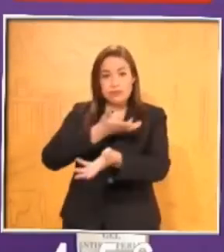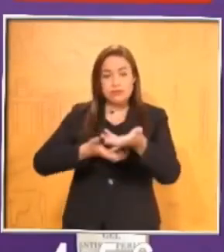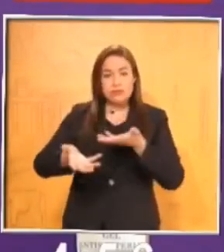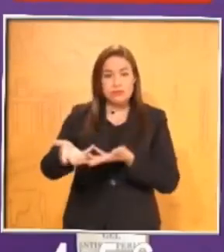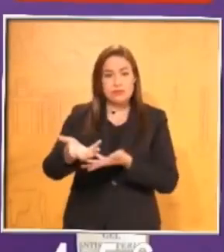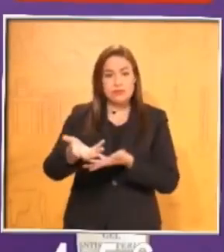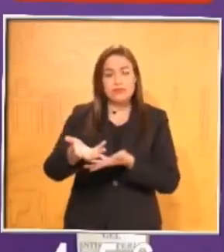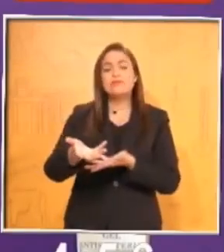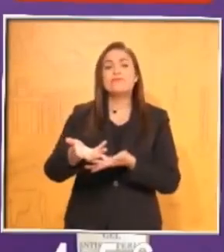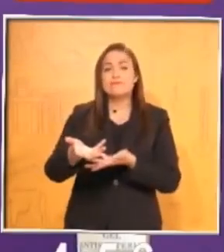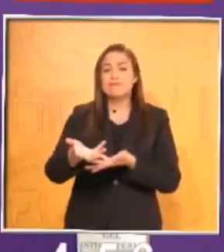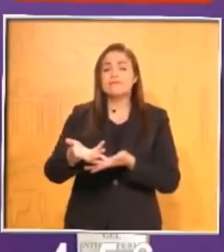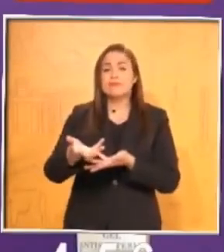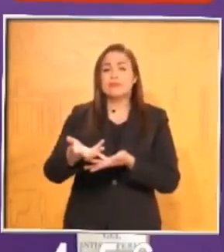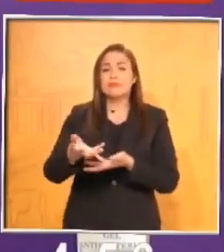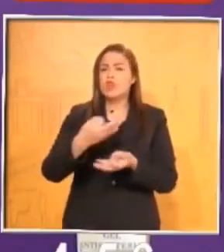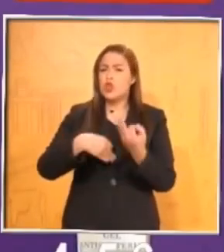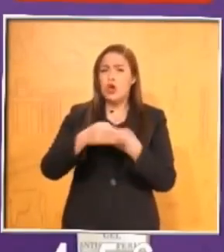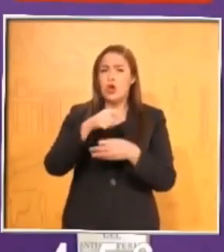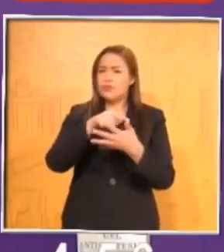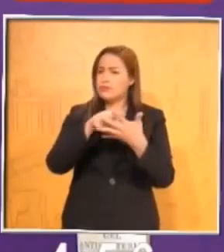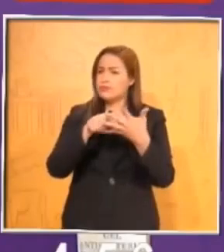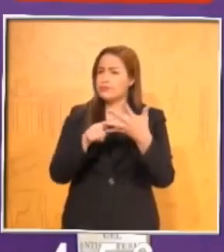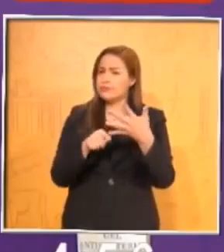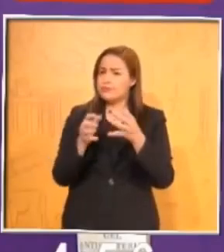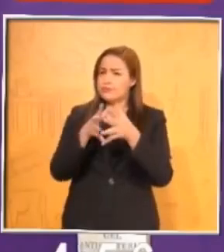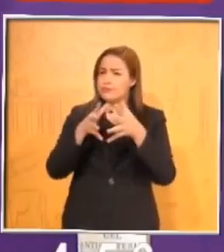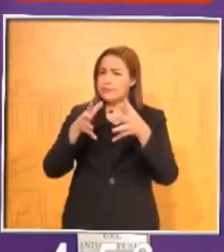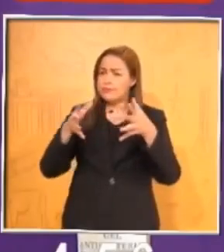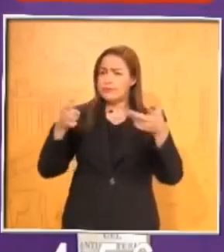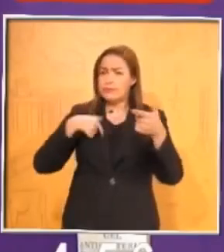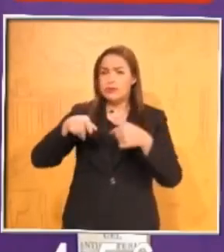write all the elements that you can